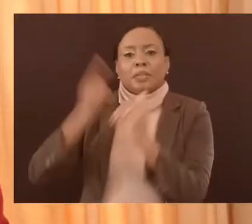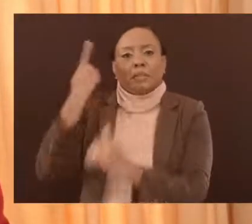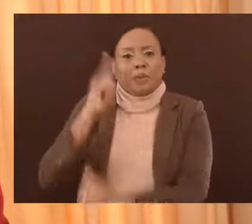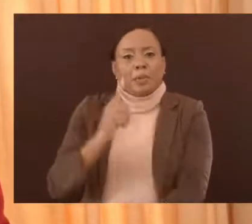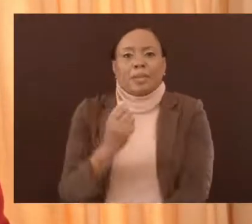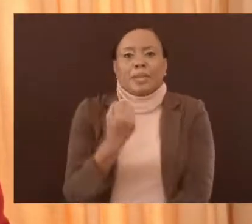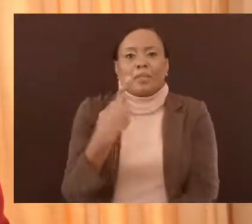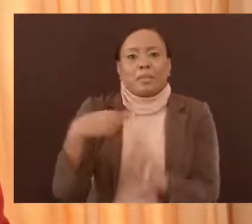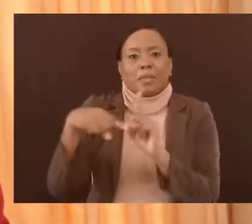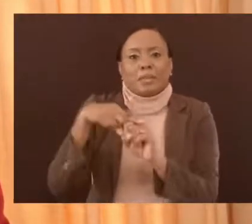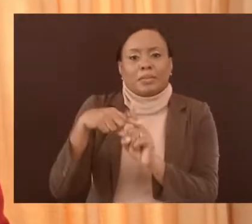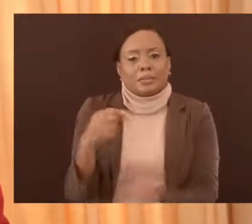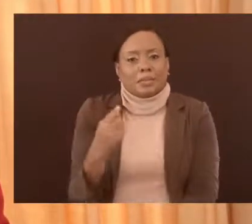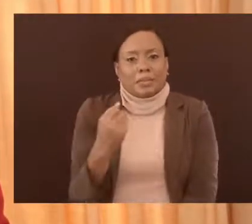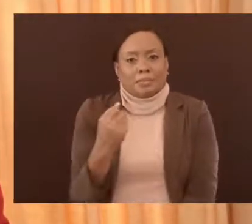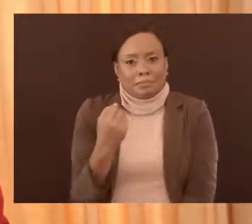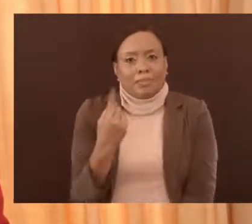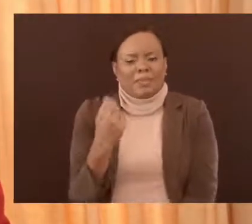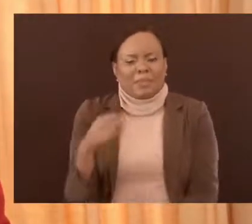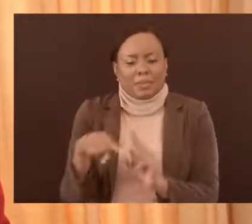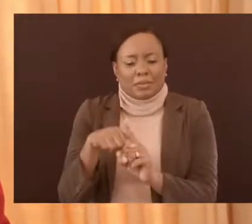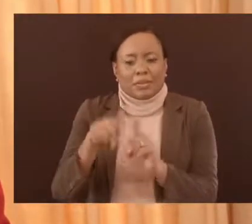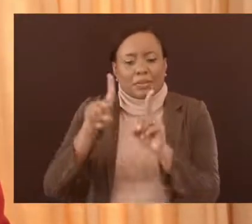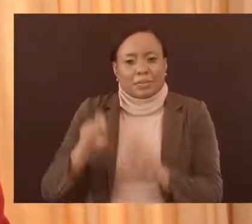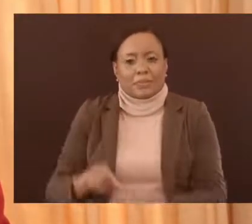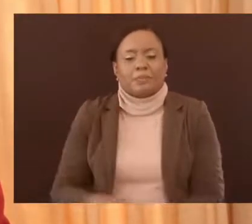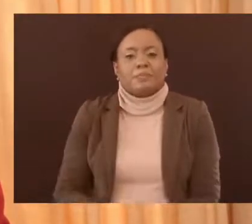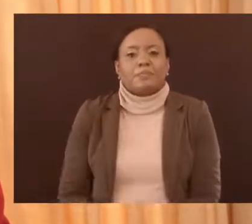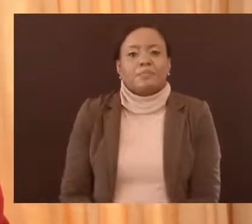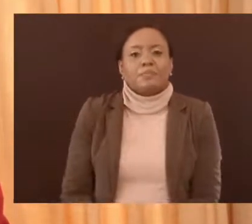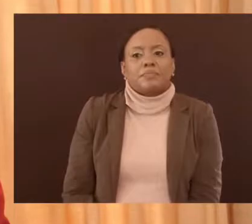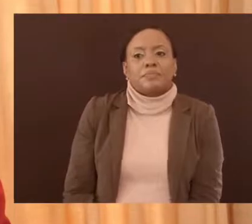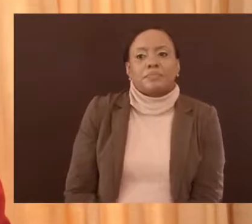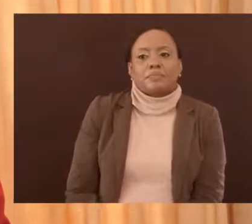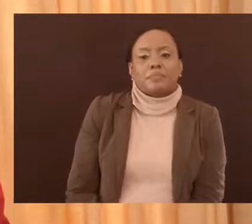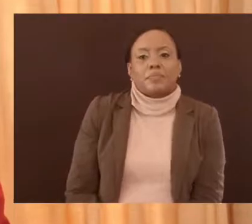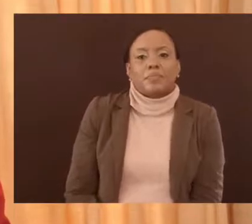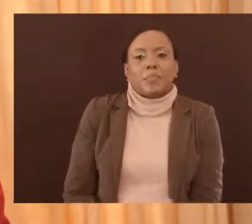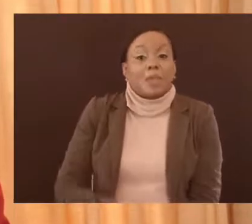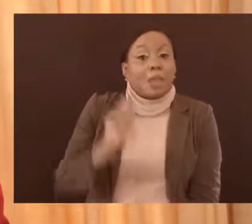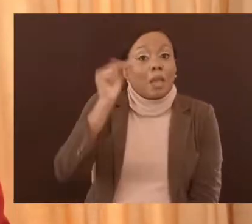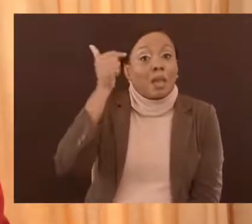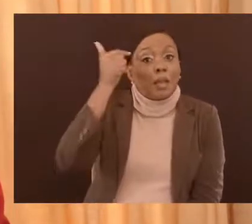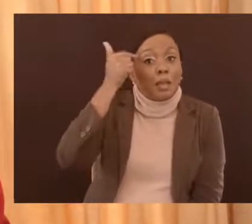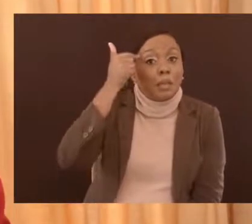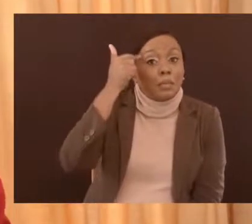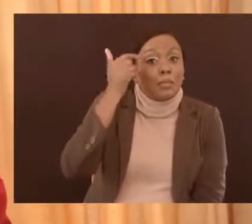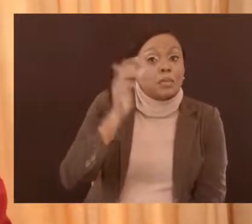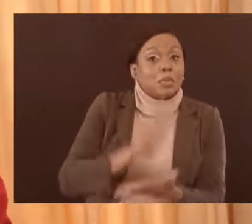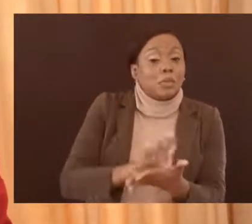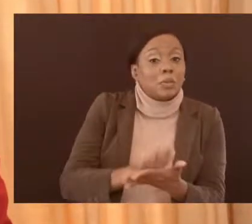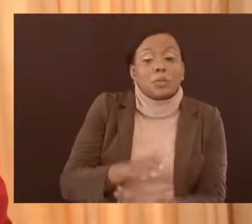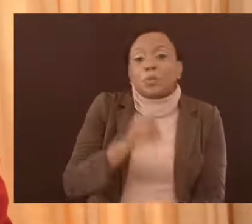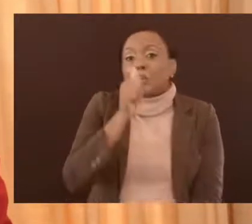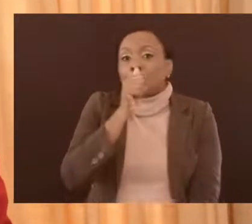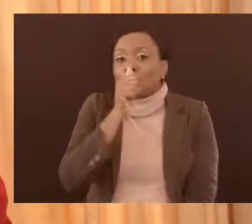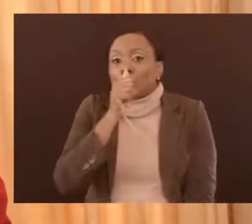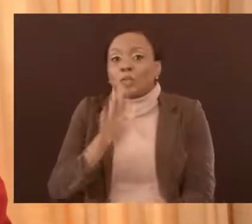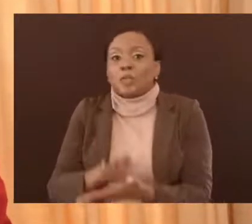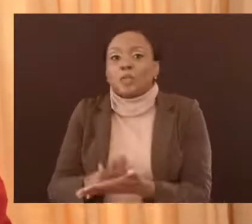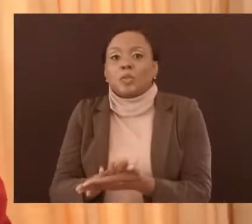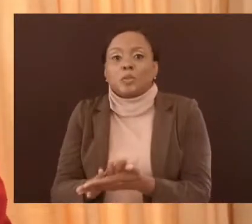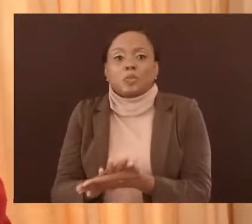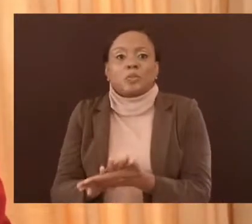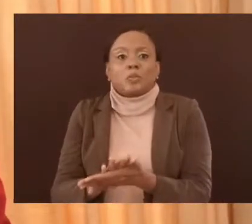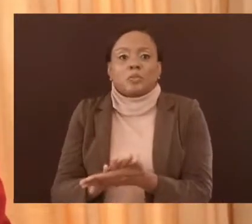administered. Students from 69 public primary schools and 29 private primary schools were registered to